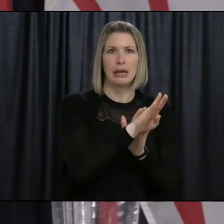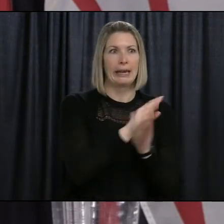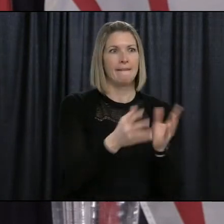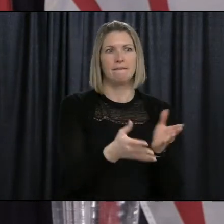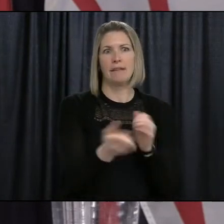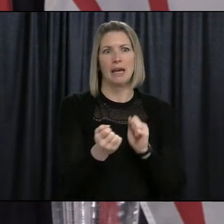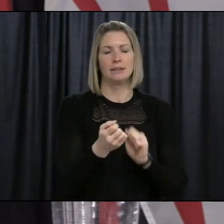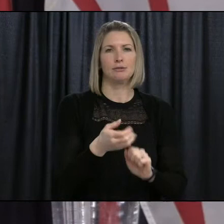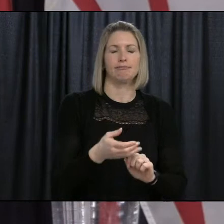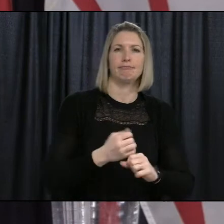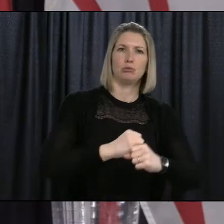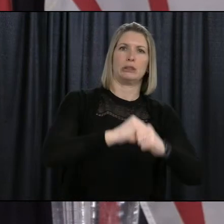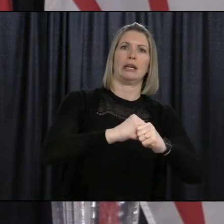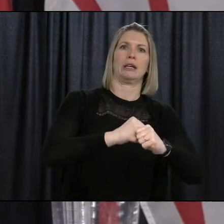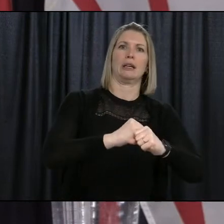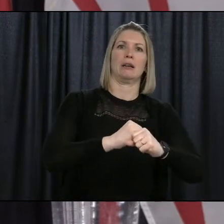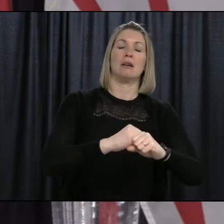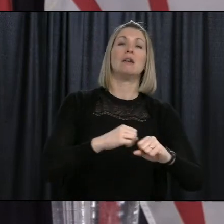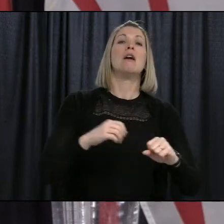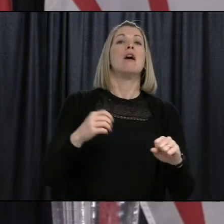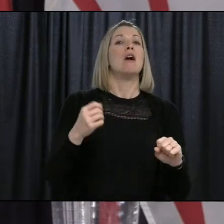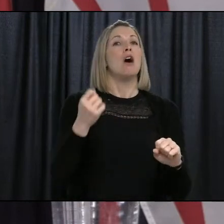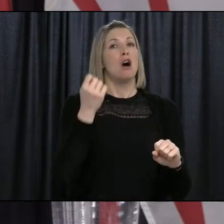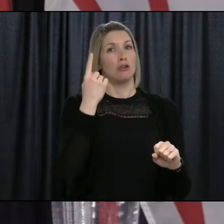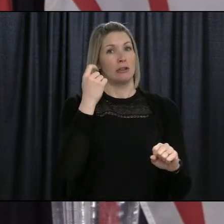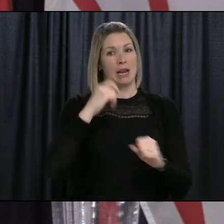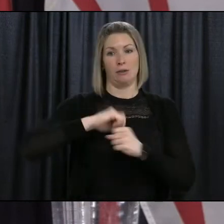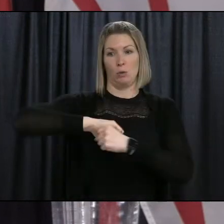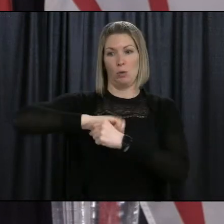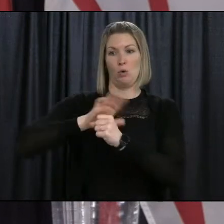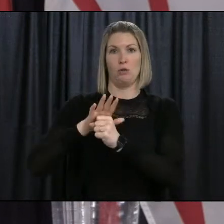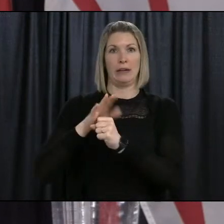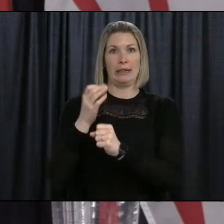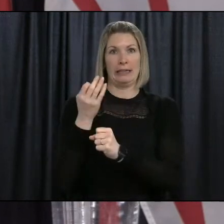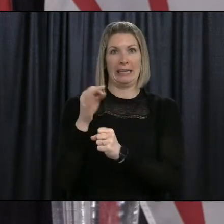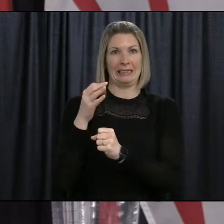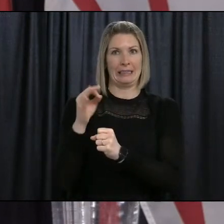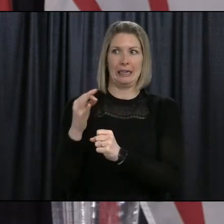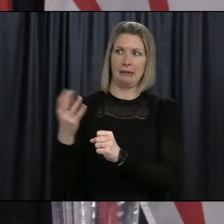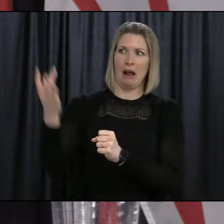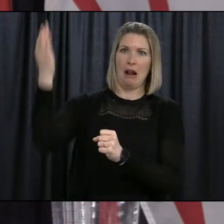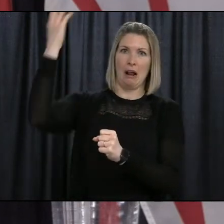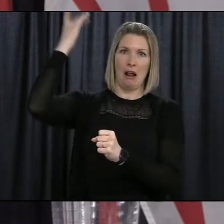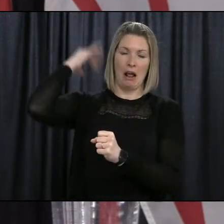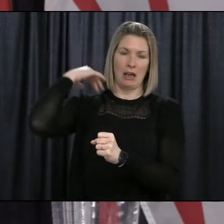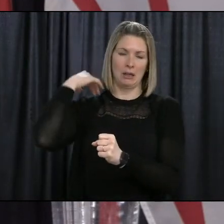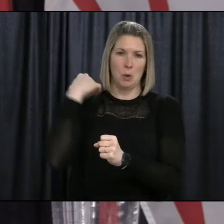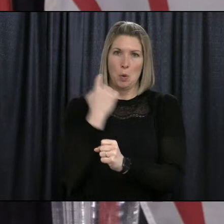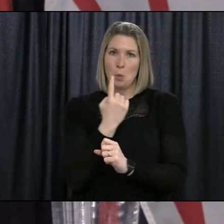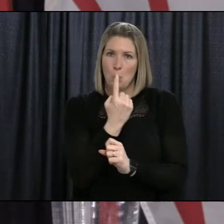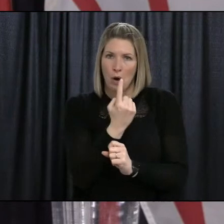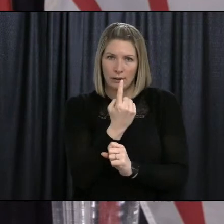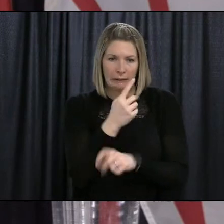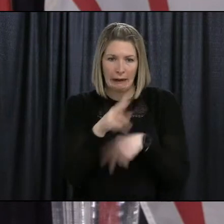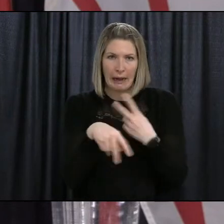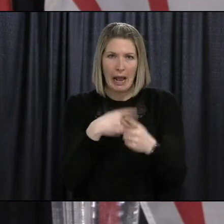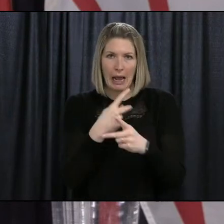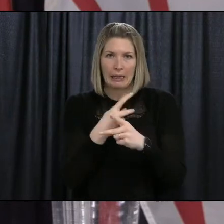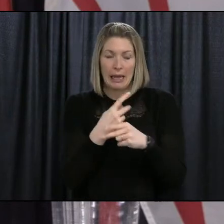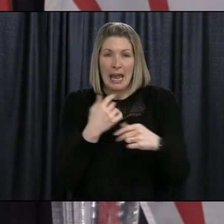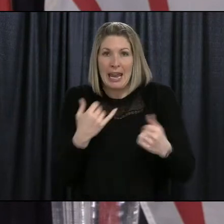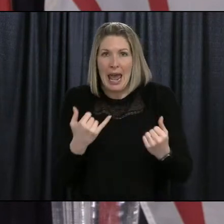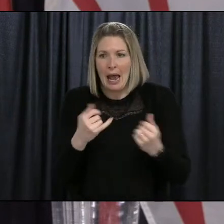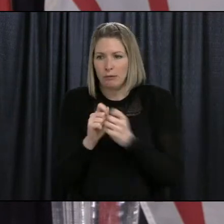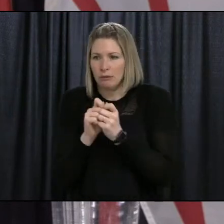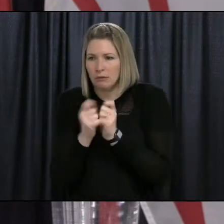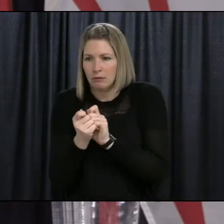see these variants come, that this will be a multivariant disease that will be with us for a long time, and vaccines will be a part of our life as they are